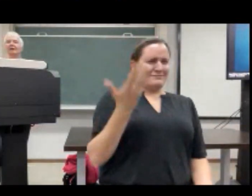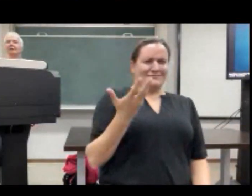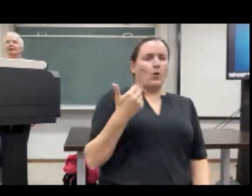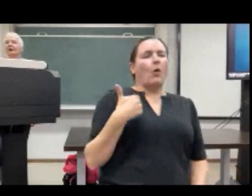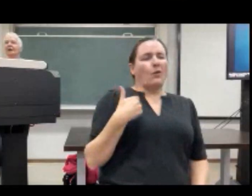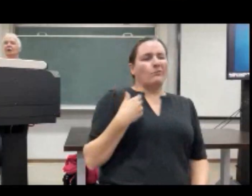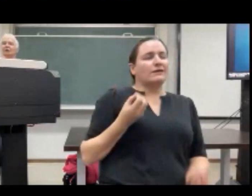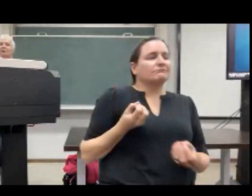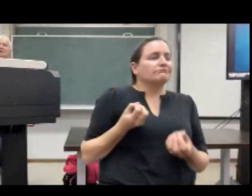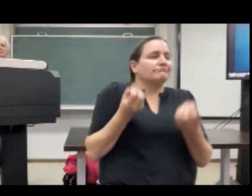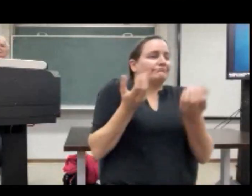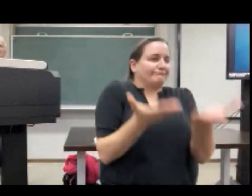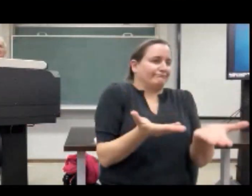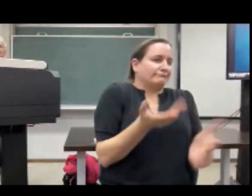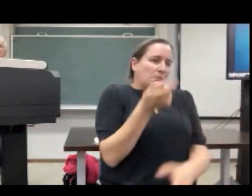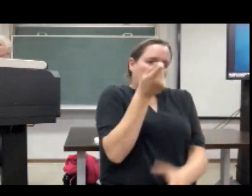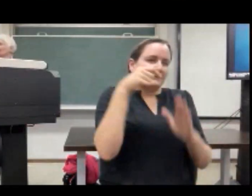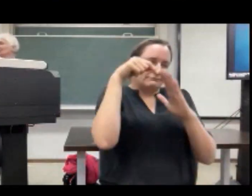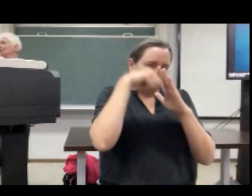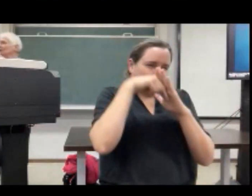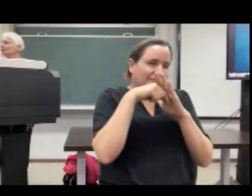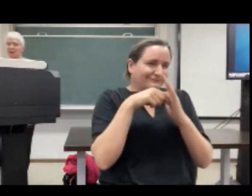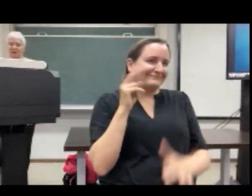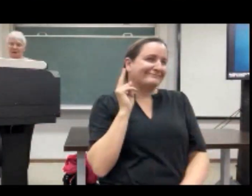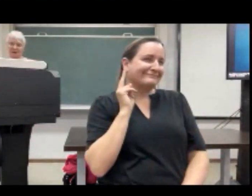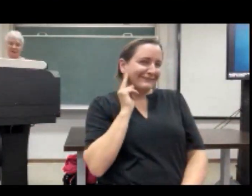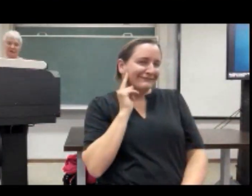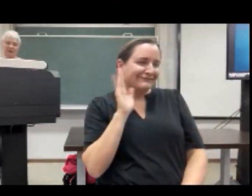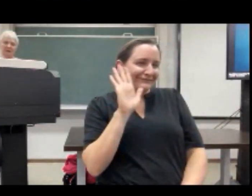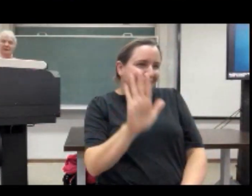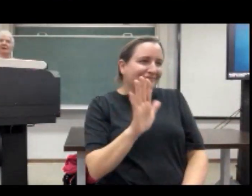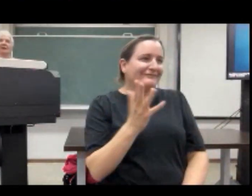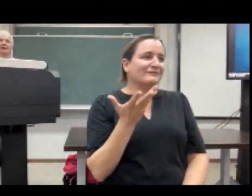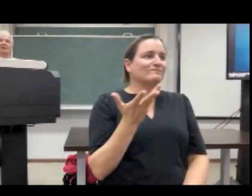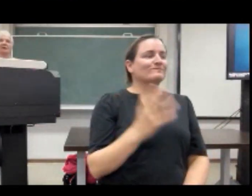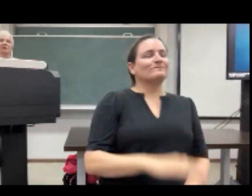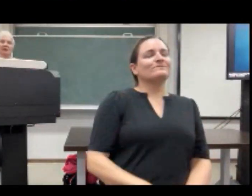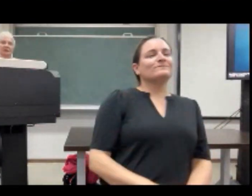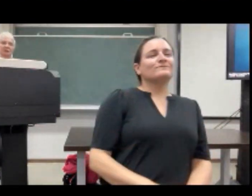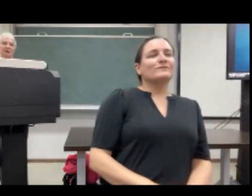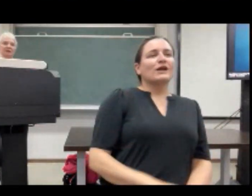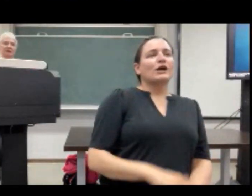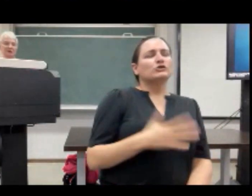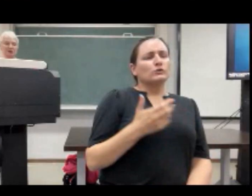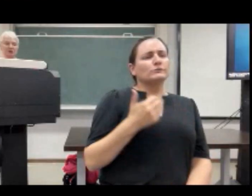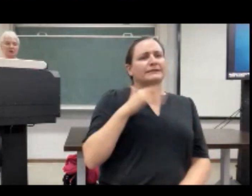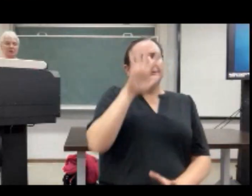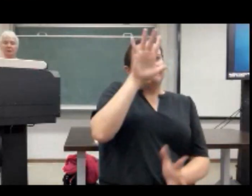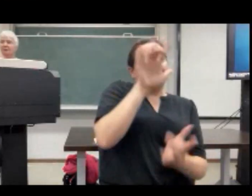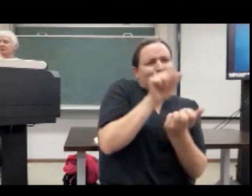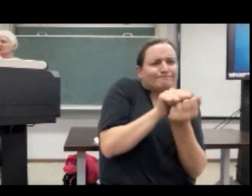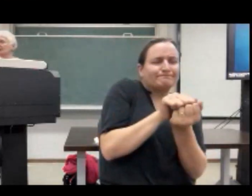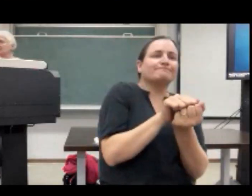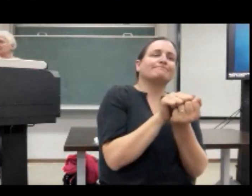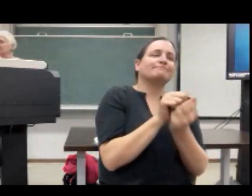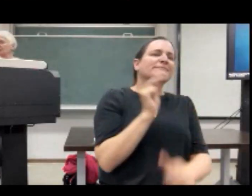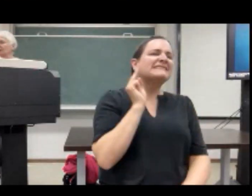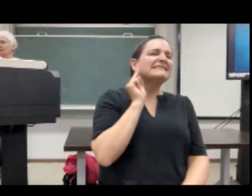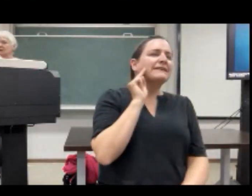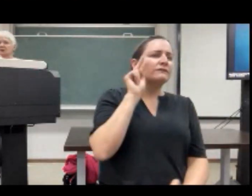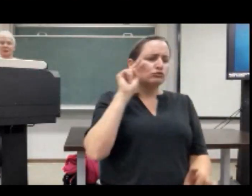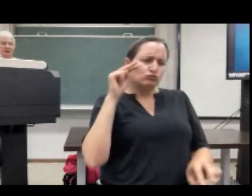from the deaf population or knows much about deafness. I'm going to take a brief historical perspective on this